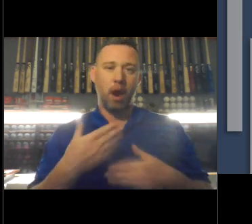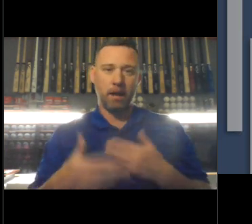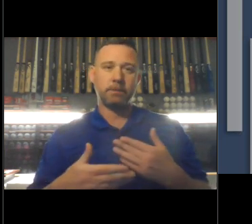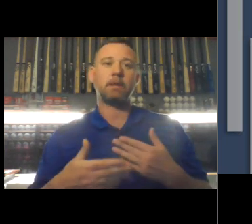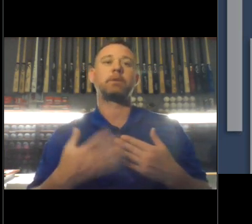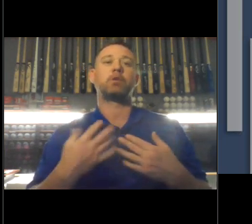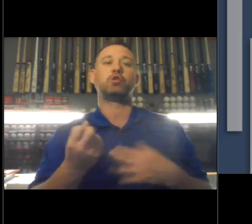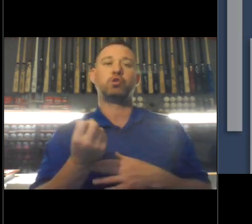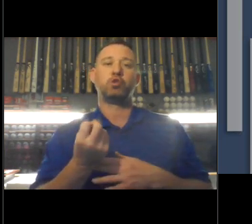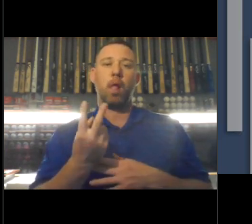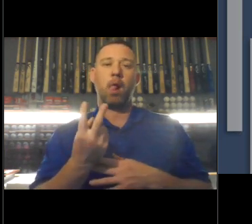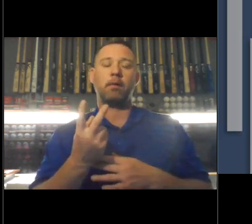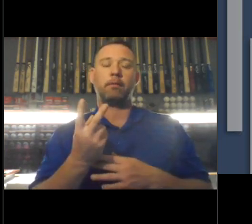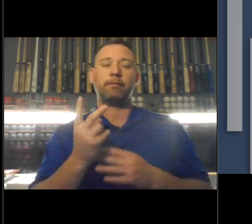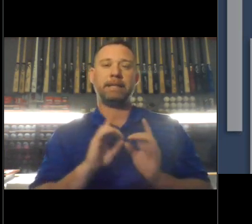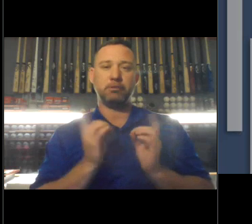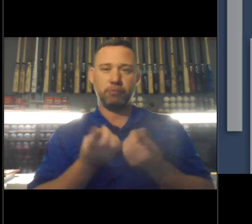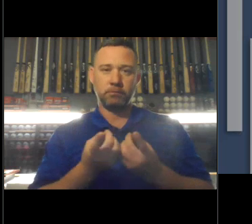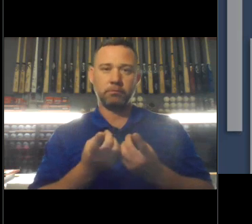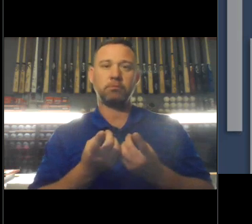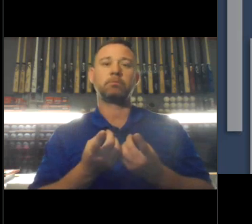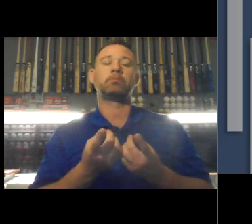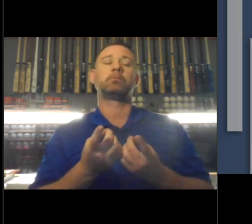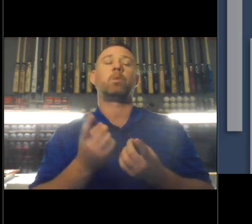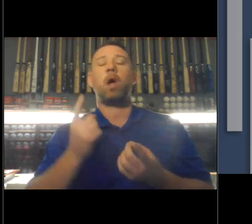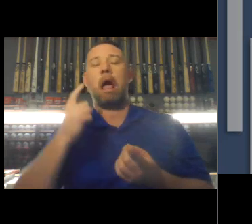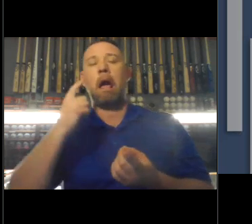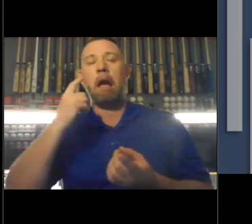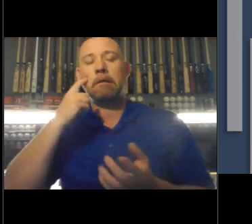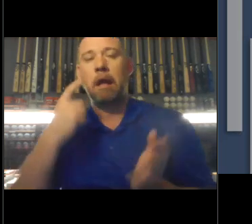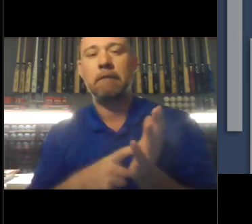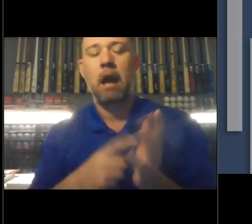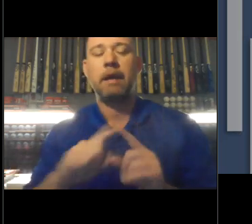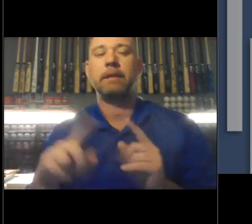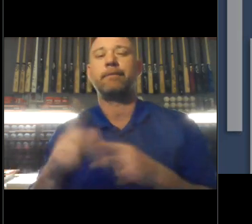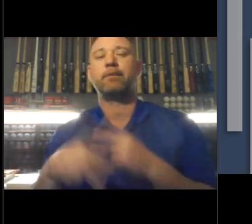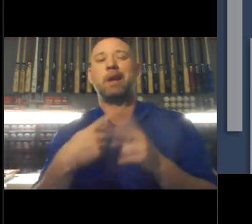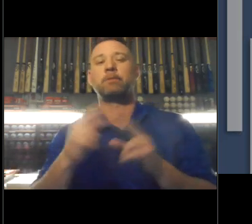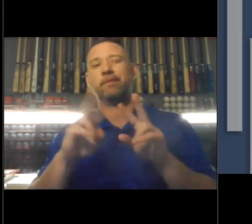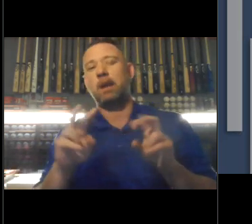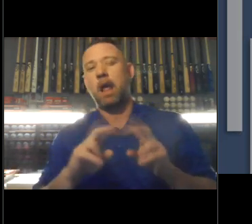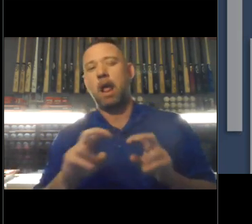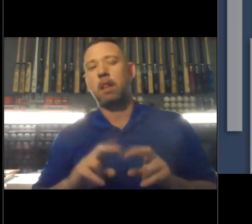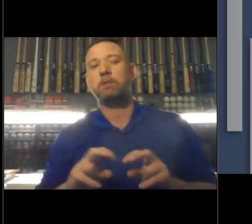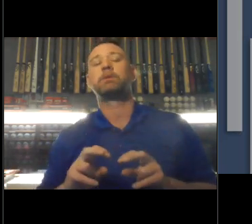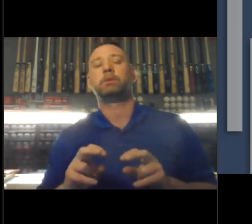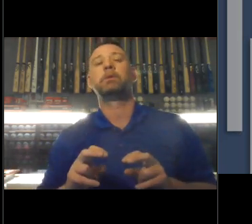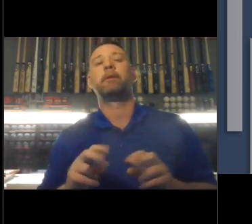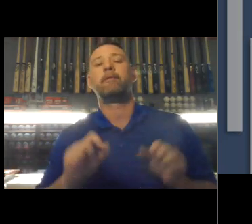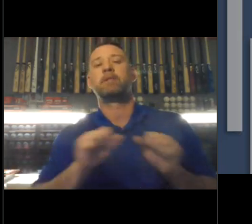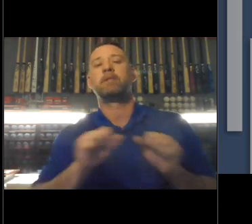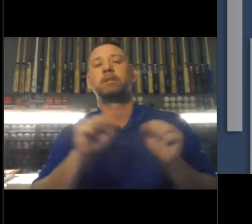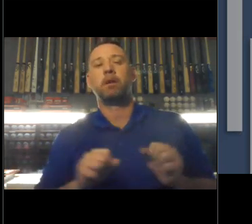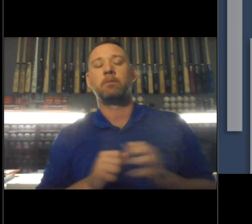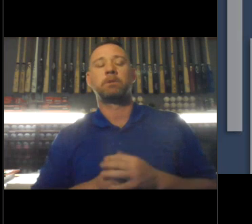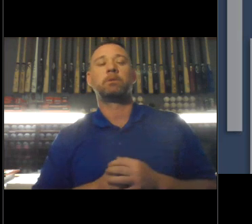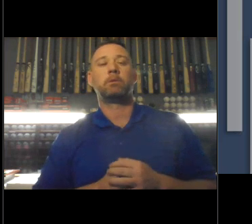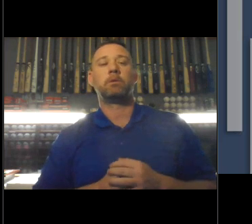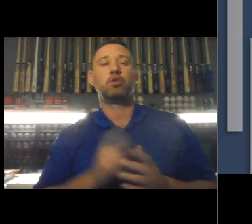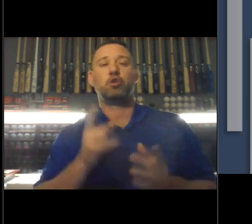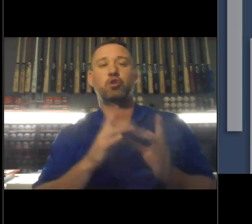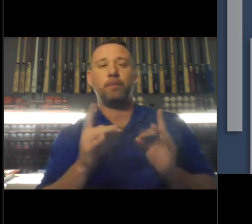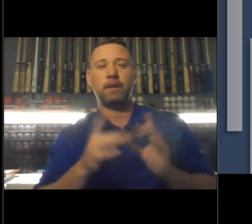12 districts where we're identifying and doing different types of analyses as far as those systems go. You had mentioned